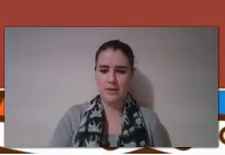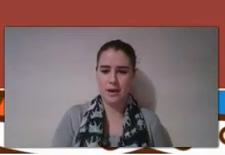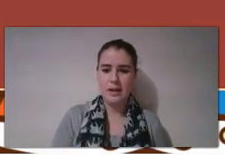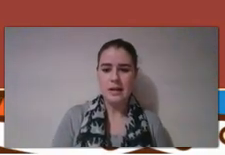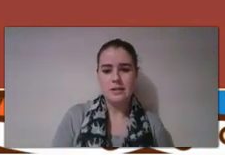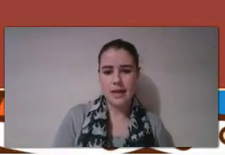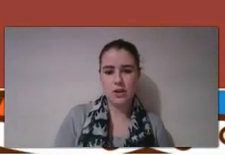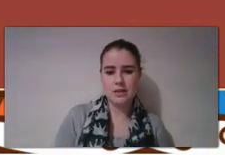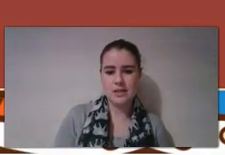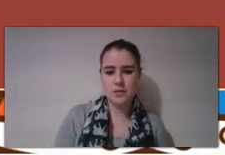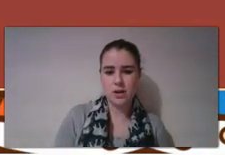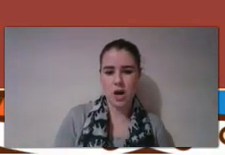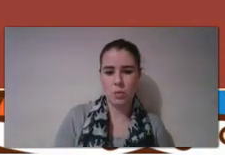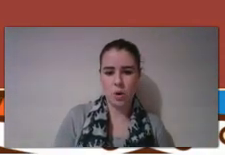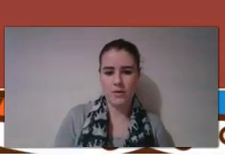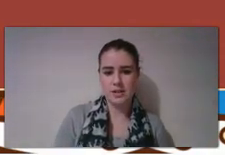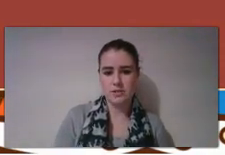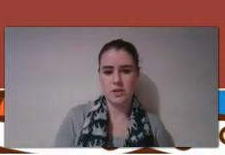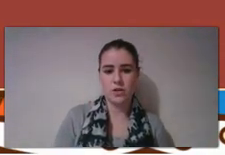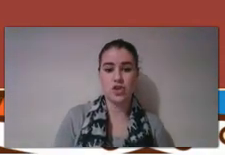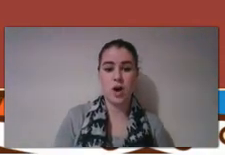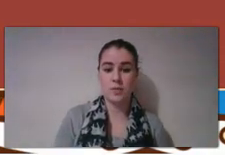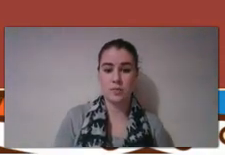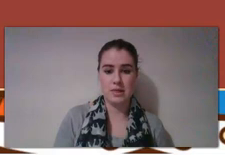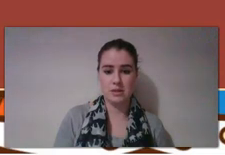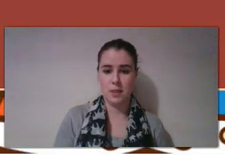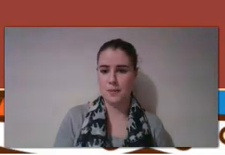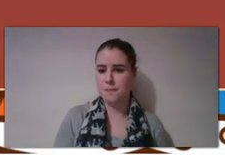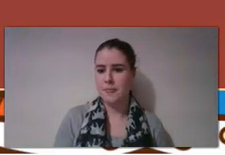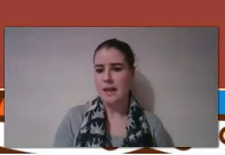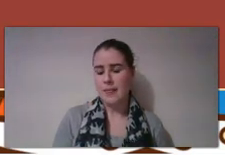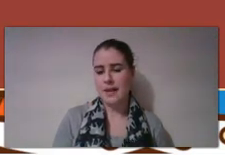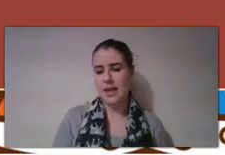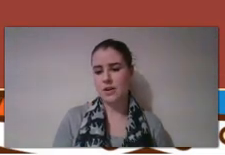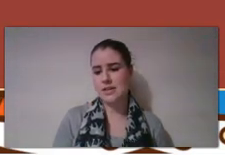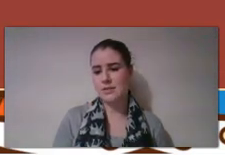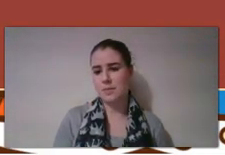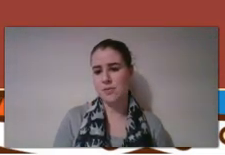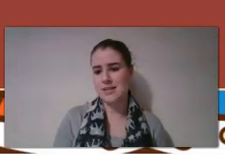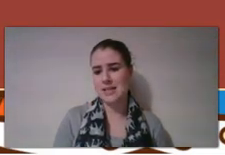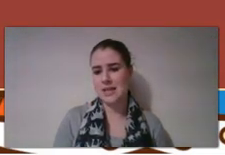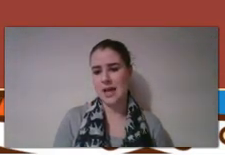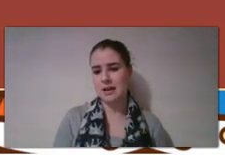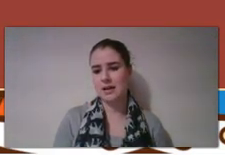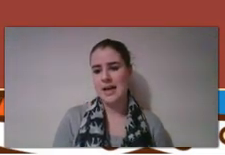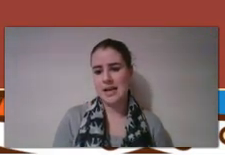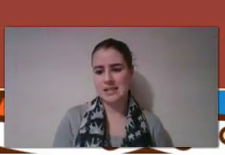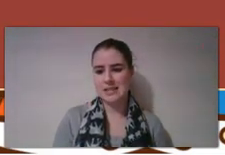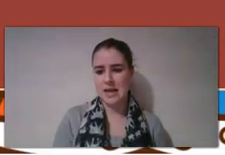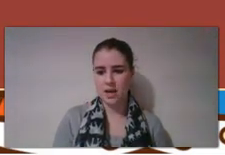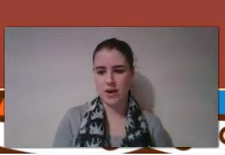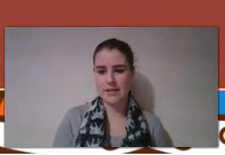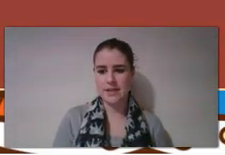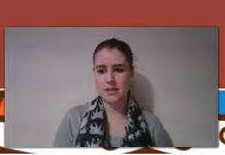more superior. So here you can see, as we look at our warriors, obviously you've got the tribal print that's on them. And then here you can see from the priest and the king,